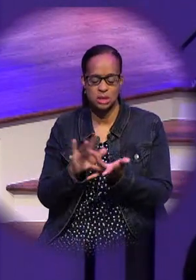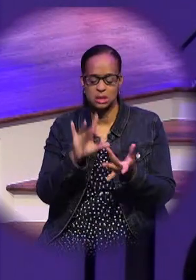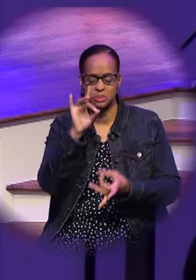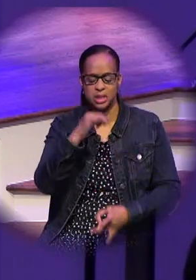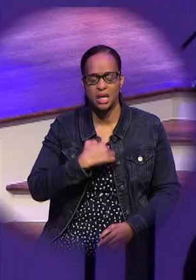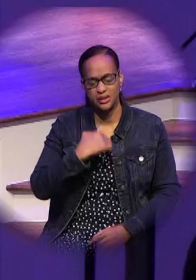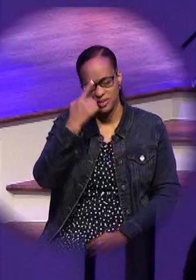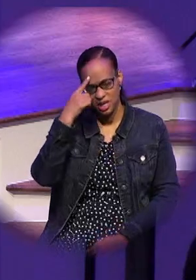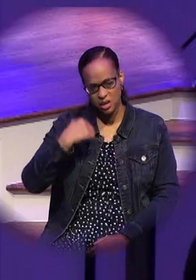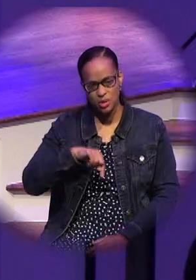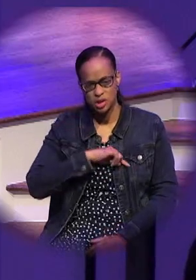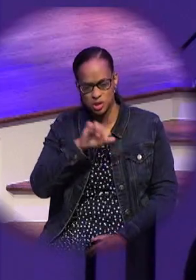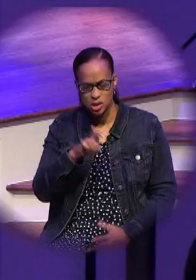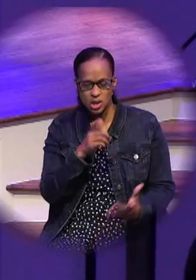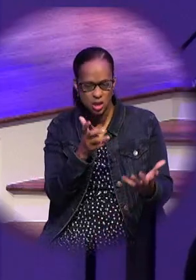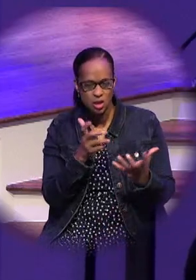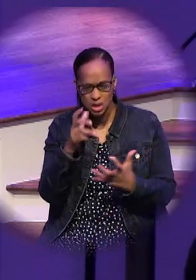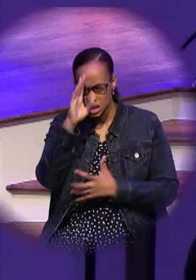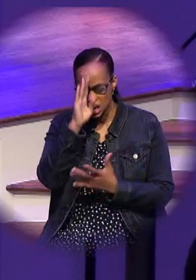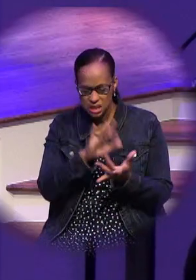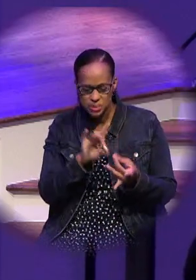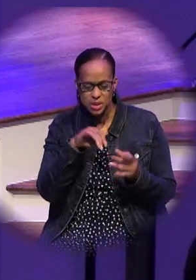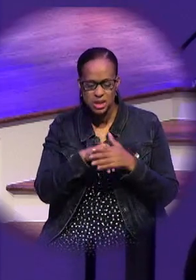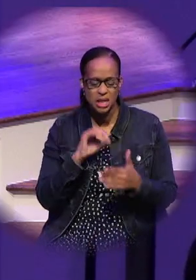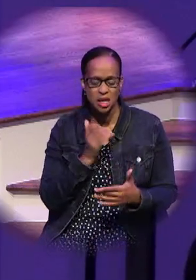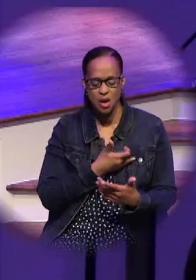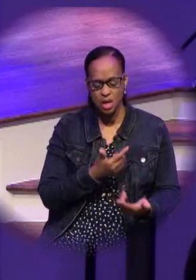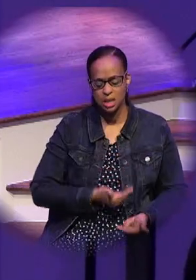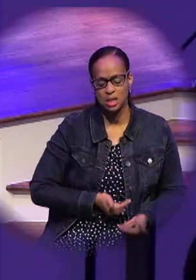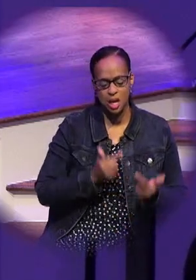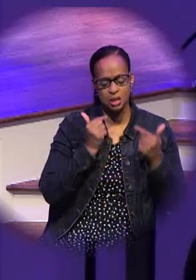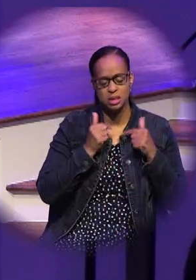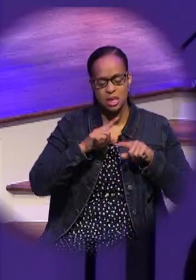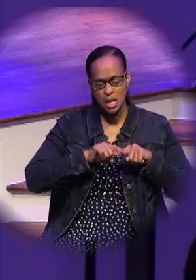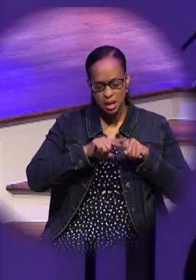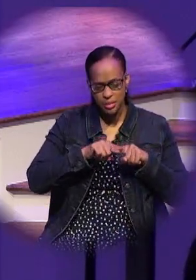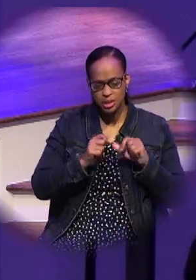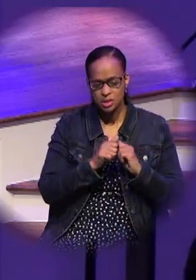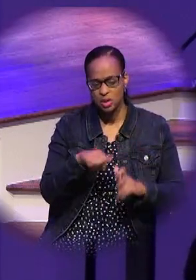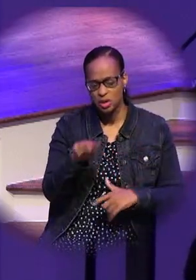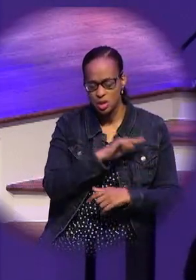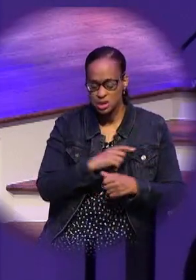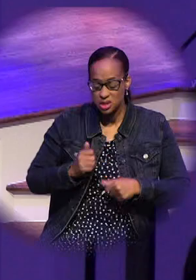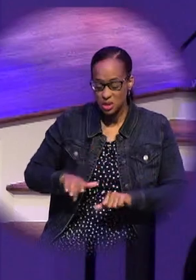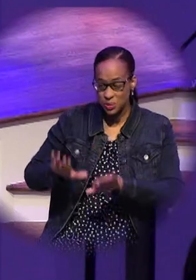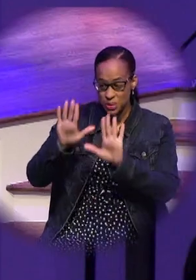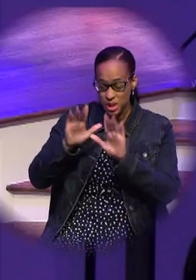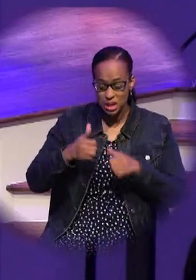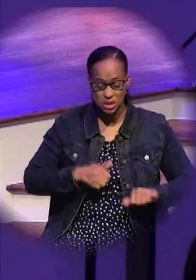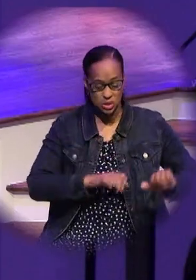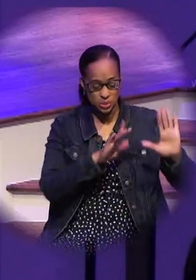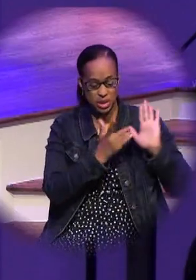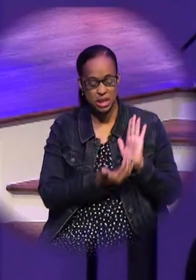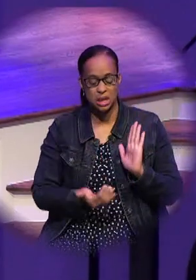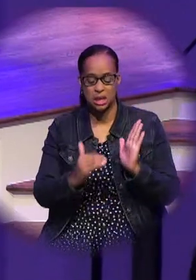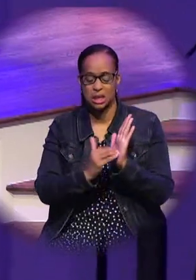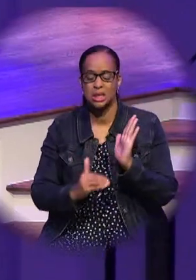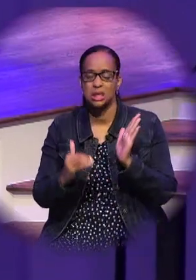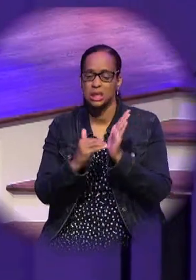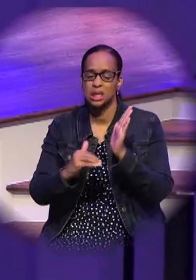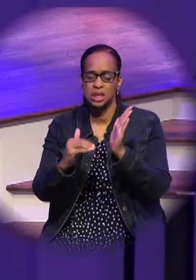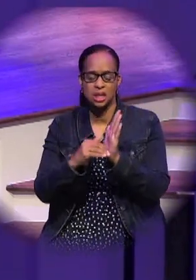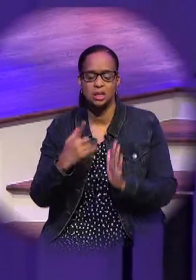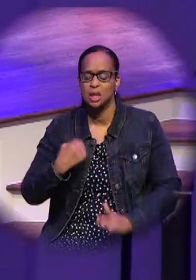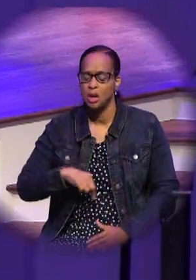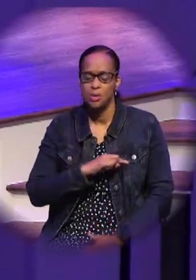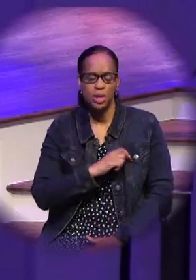think we should yearn for God's presence in our lives, it is dependent upon us remembering again and again and again, we are